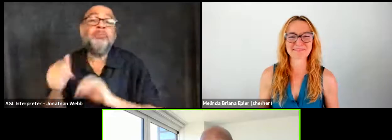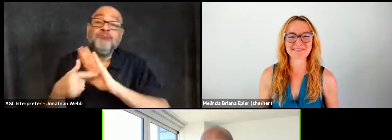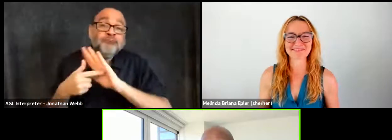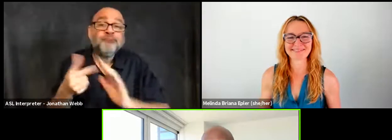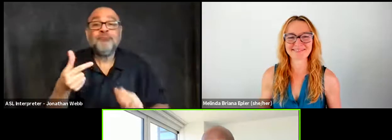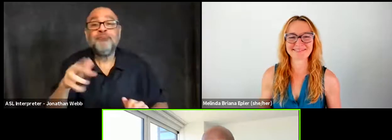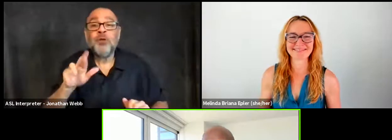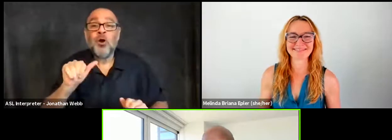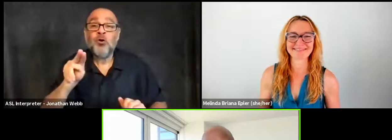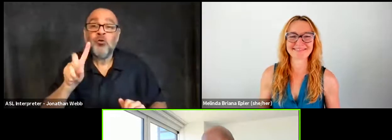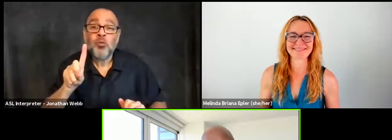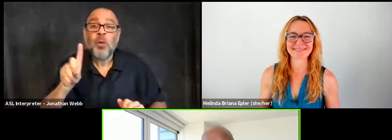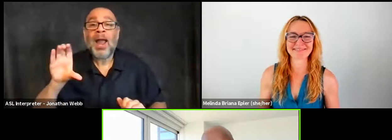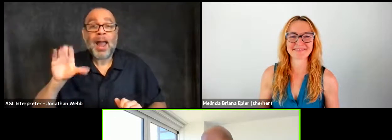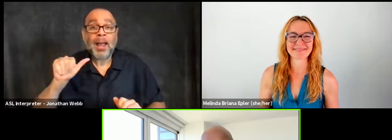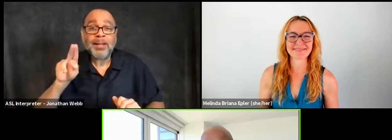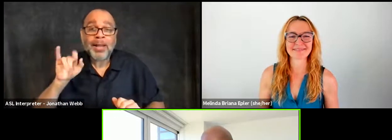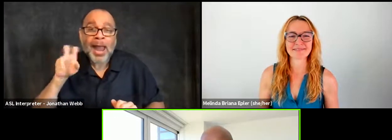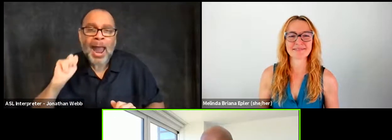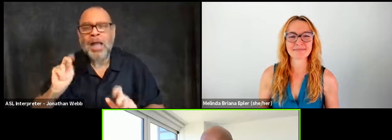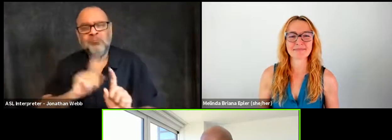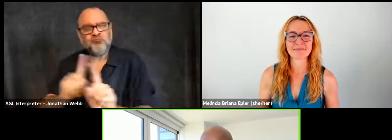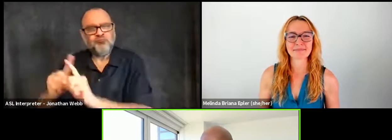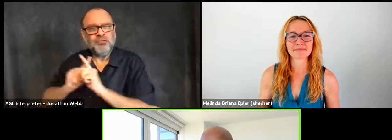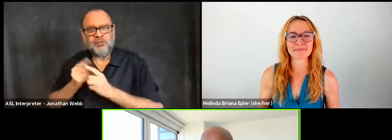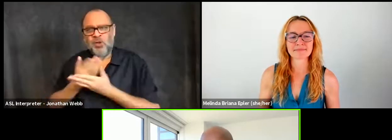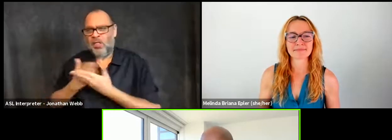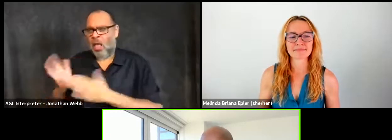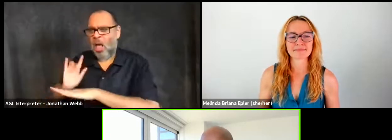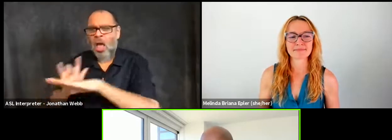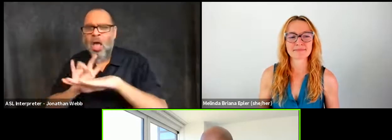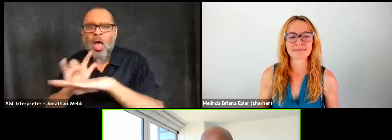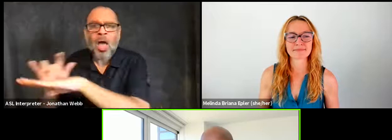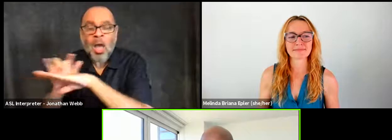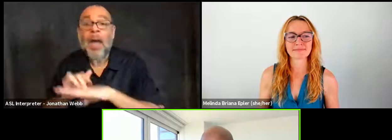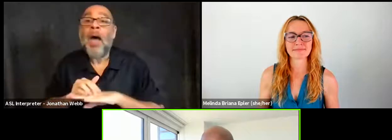also want to take this time to reflect and